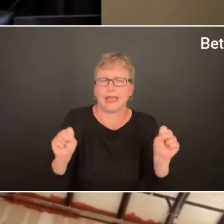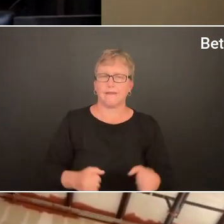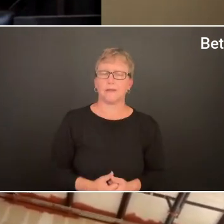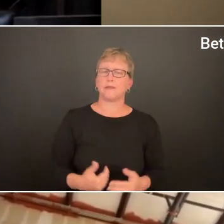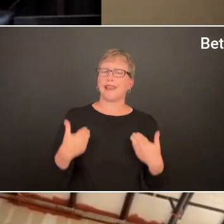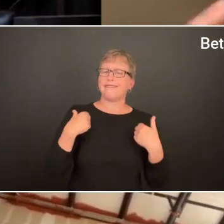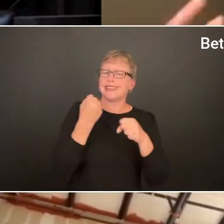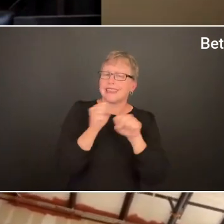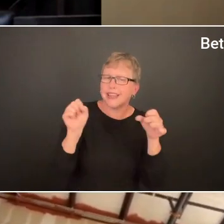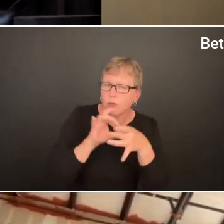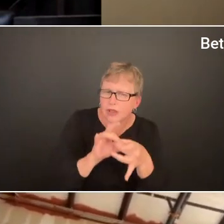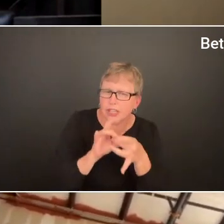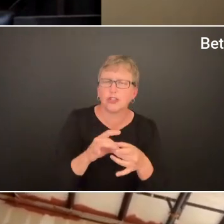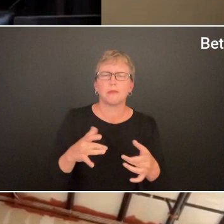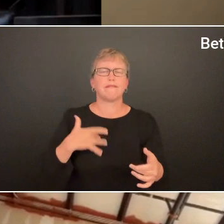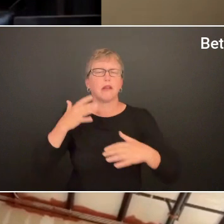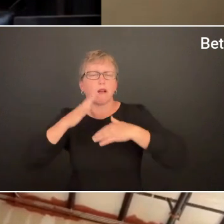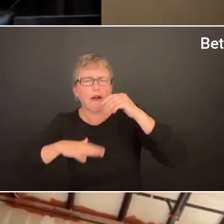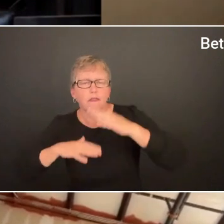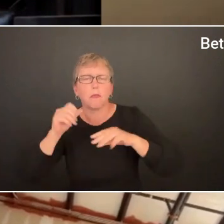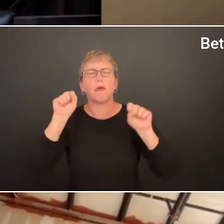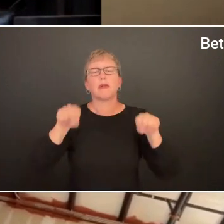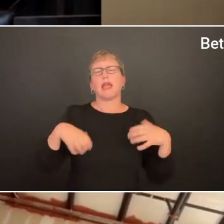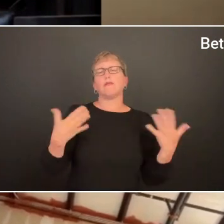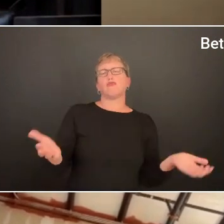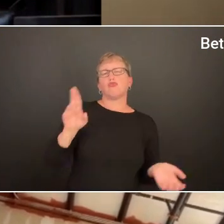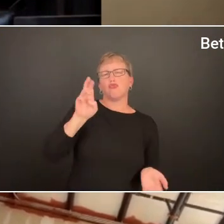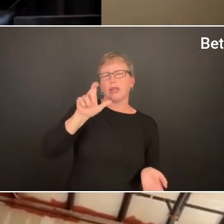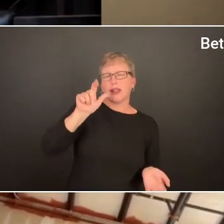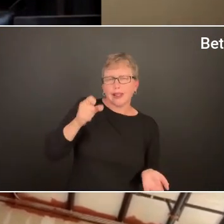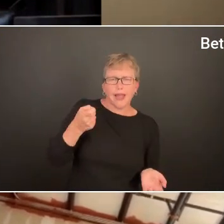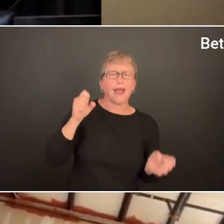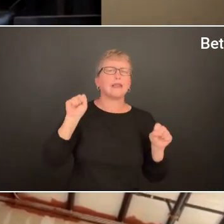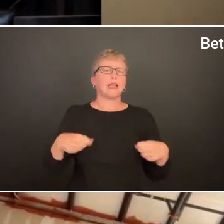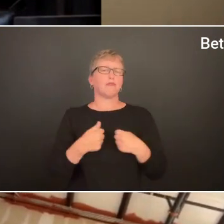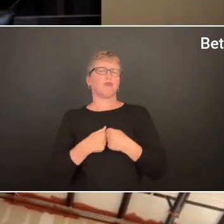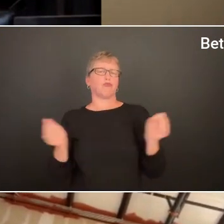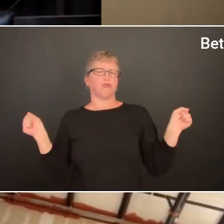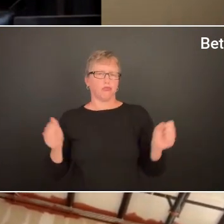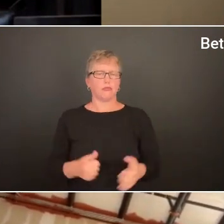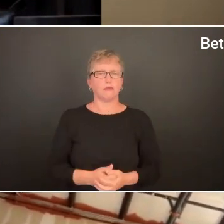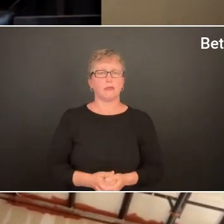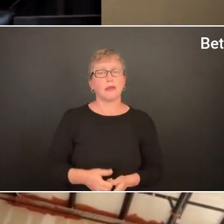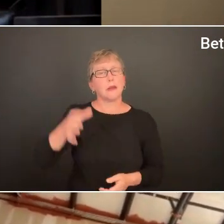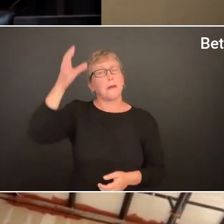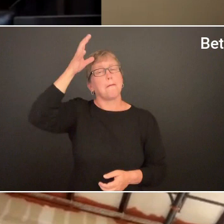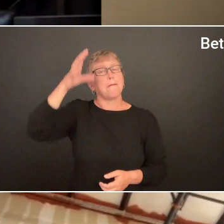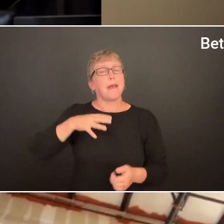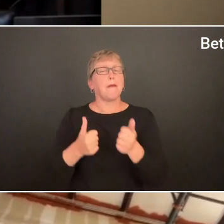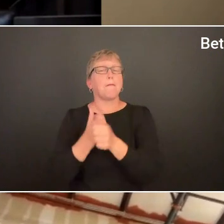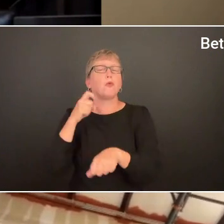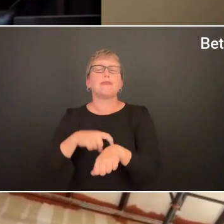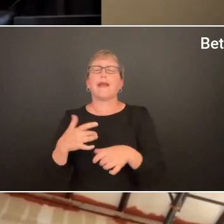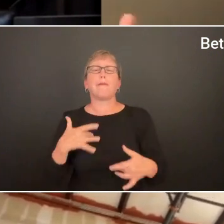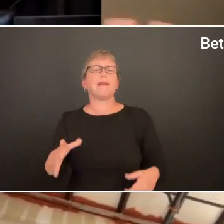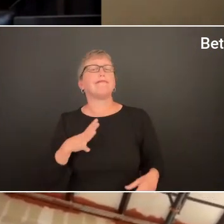relationship, so that they can let their guard down, that they can be exposed. Right. Men have no problem being exposed, you know, for the most part, just whip